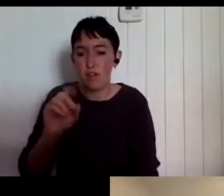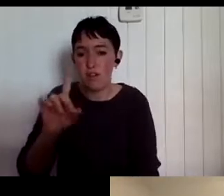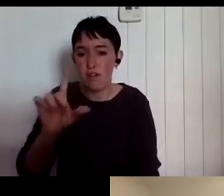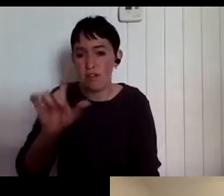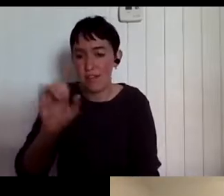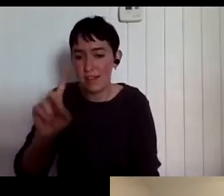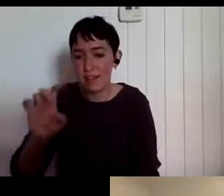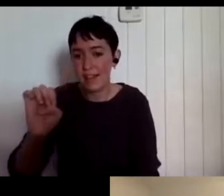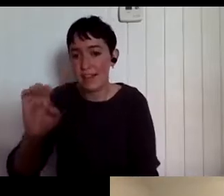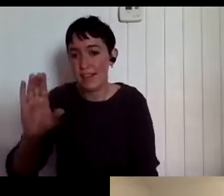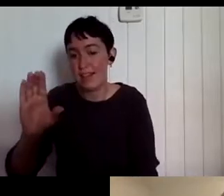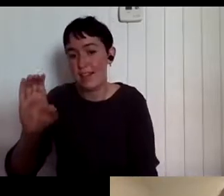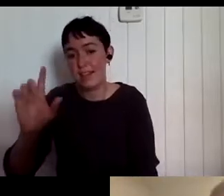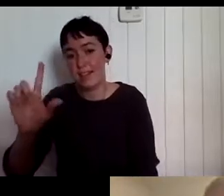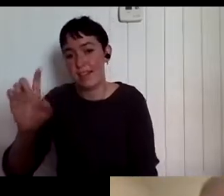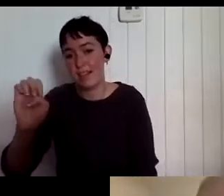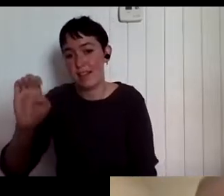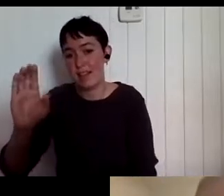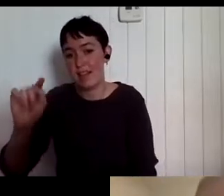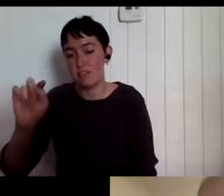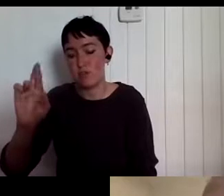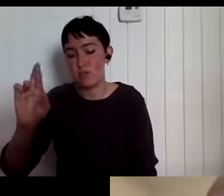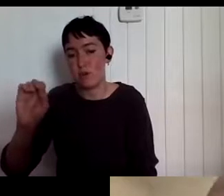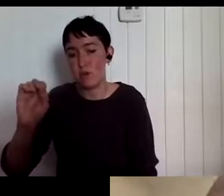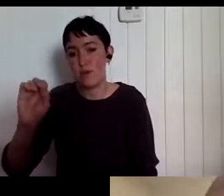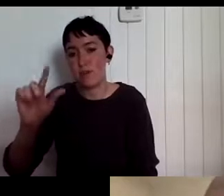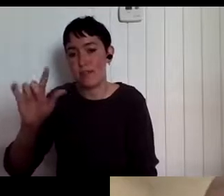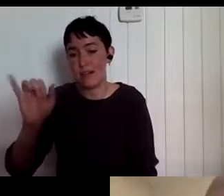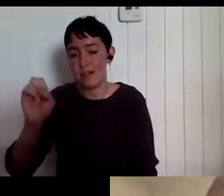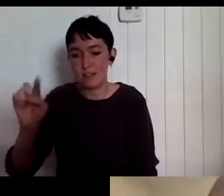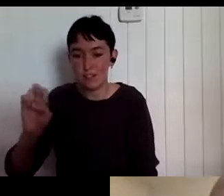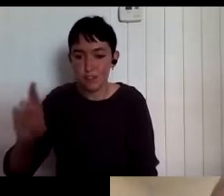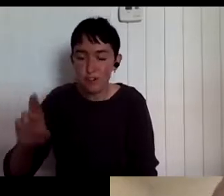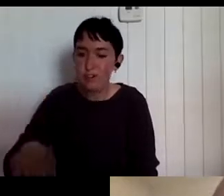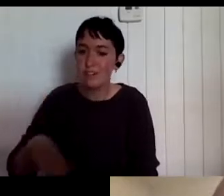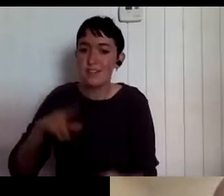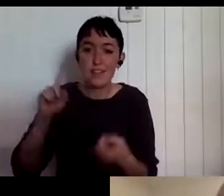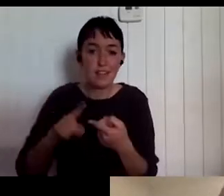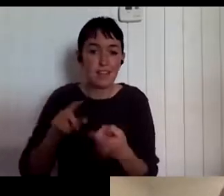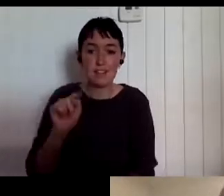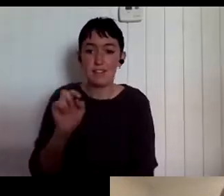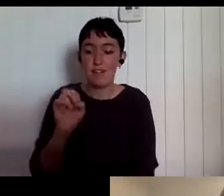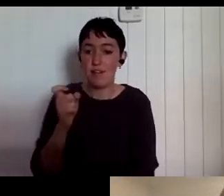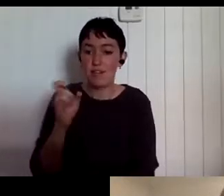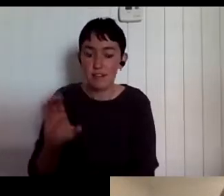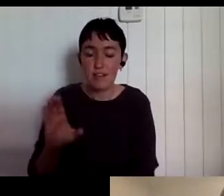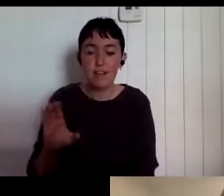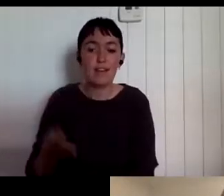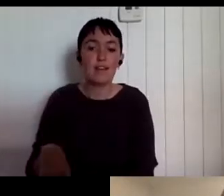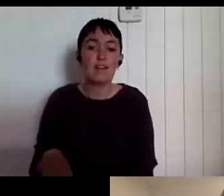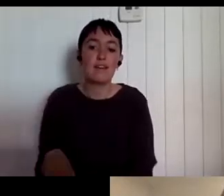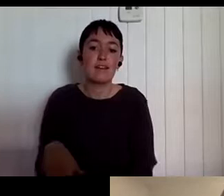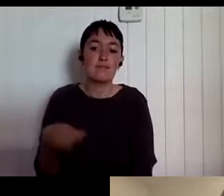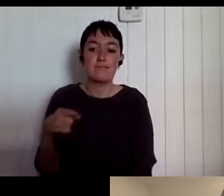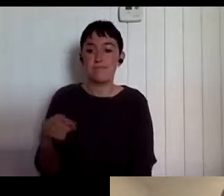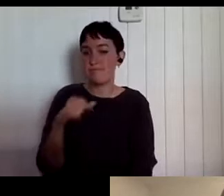Also, just because it's much less toxic, and you know, if there's any mechanical failure, stuff like that, it won't